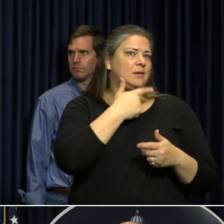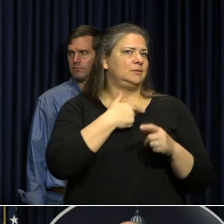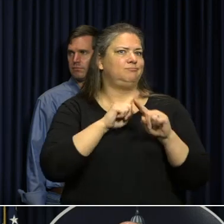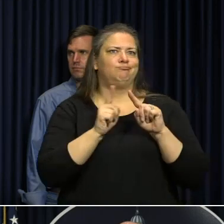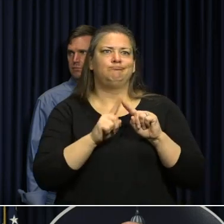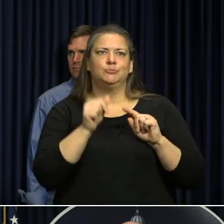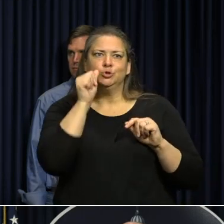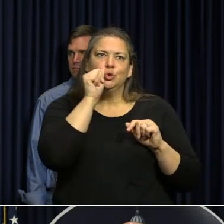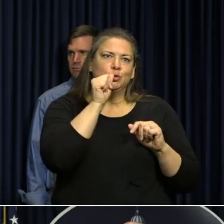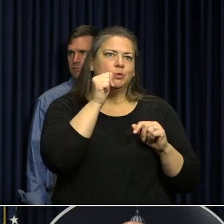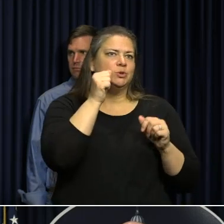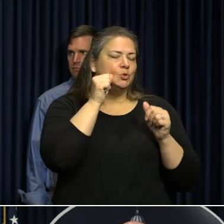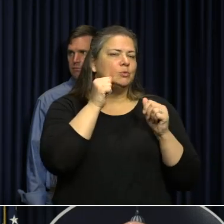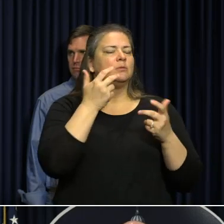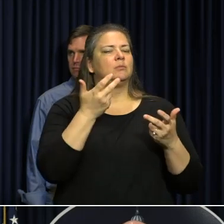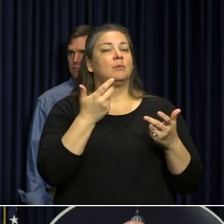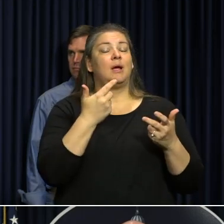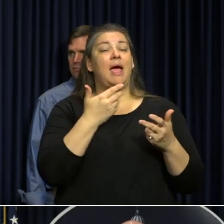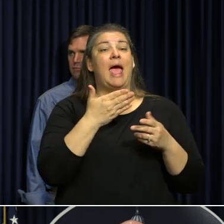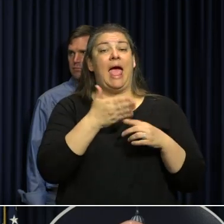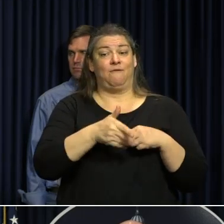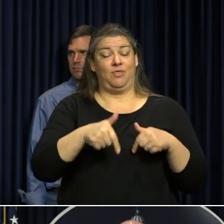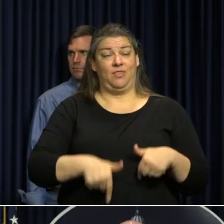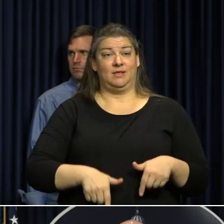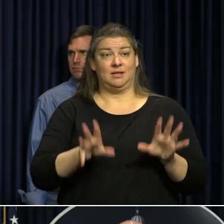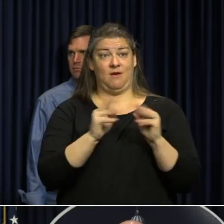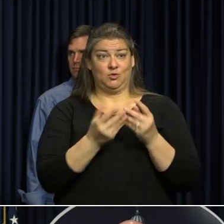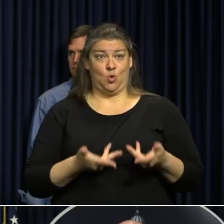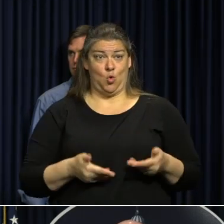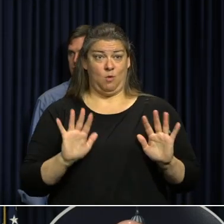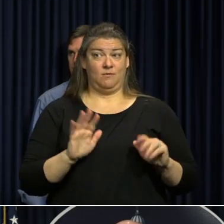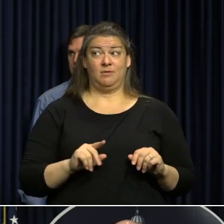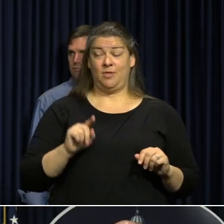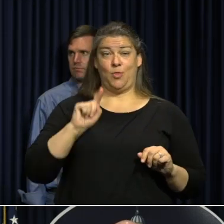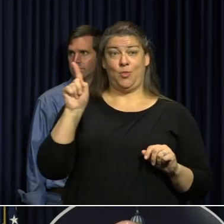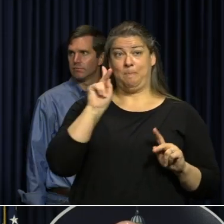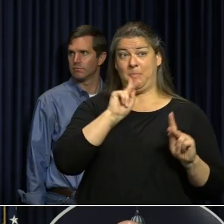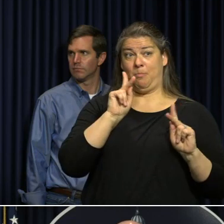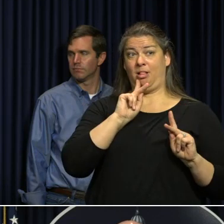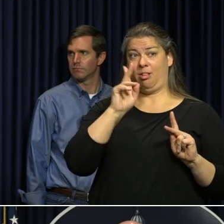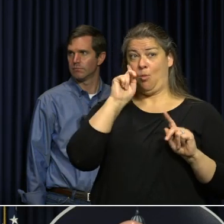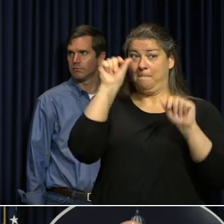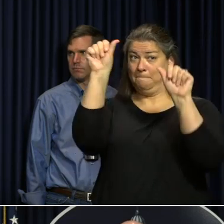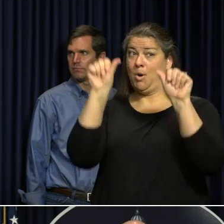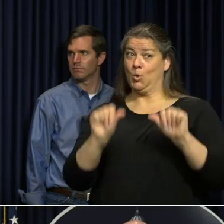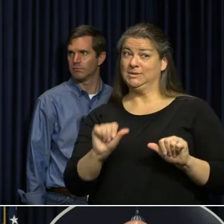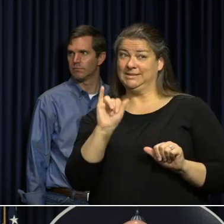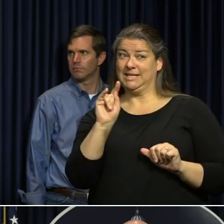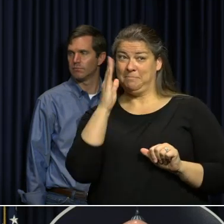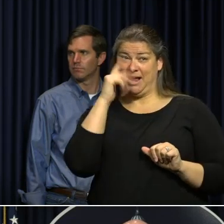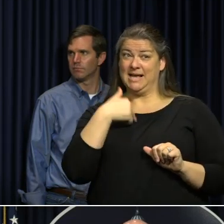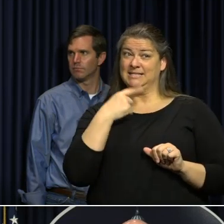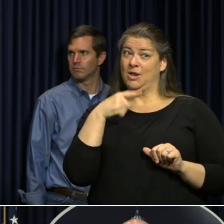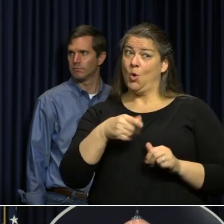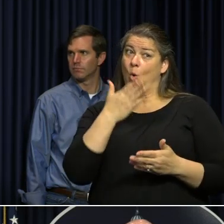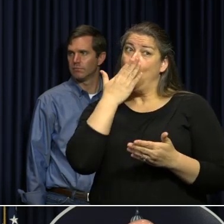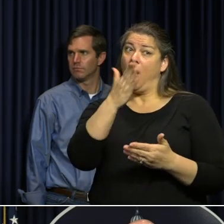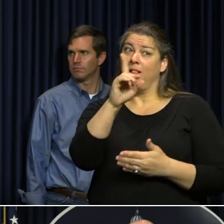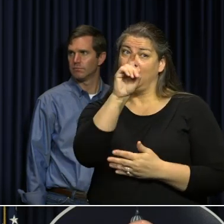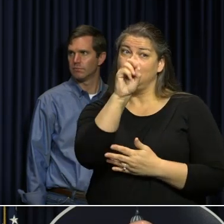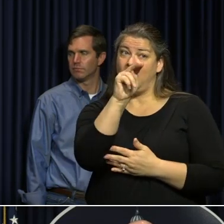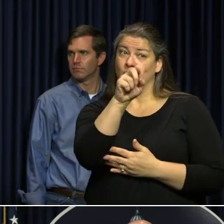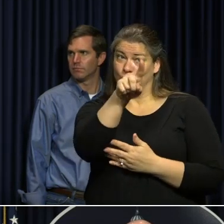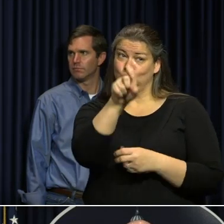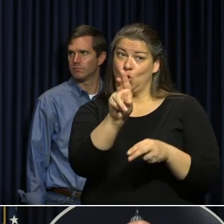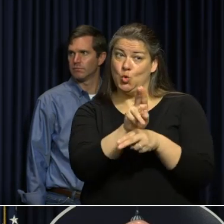nature, I suspect right after this press conference, these people are going to post this document, because I just said it's very well done. You should